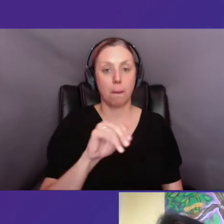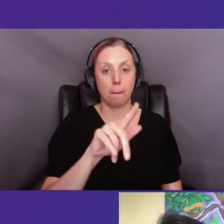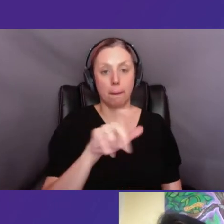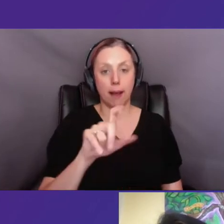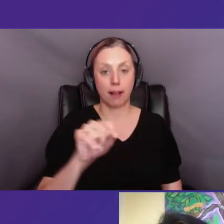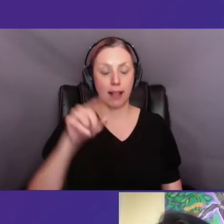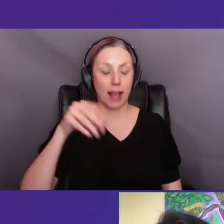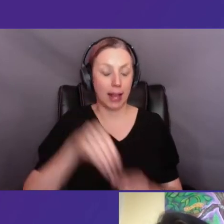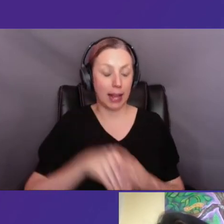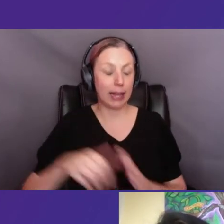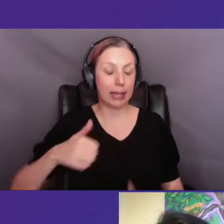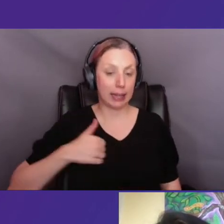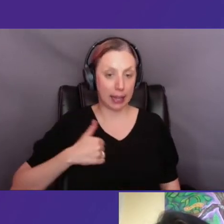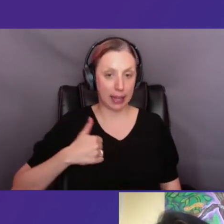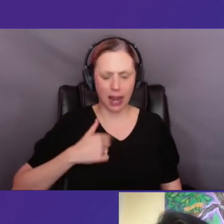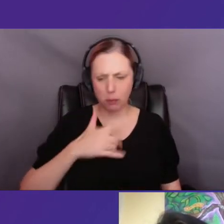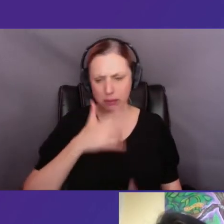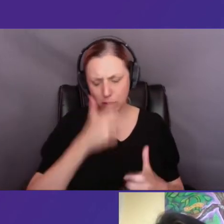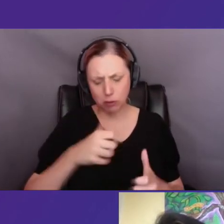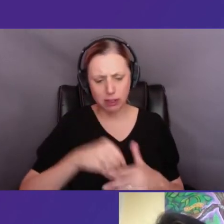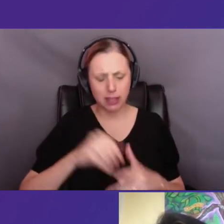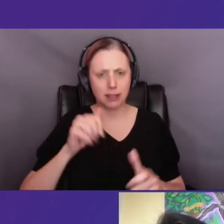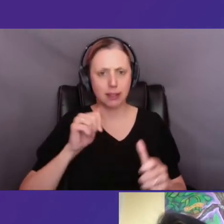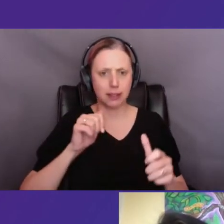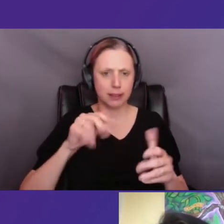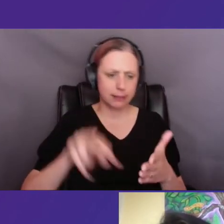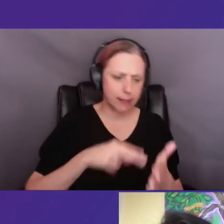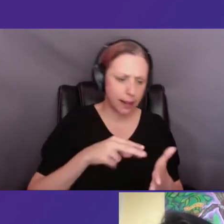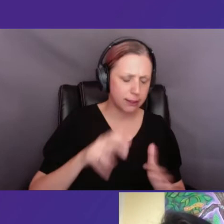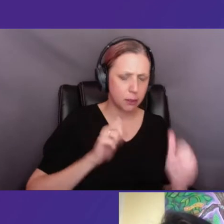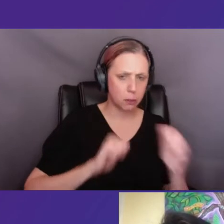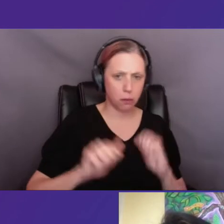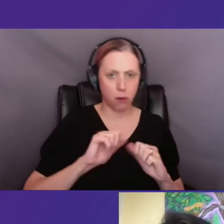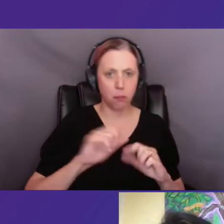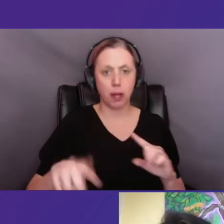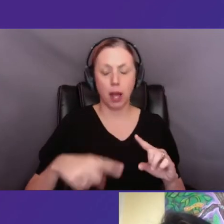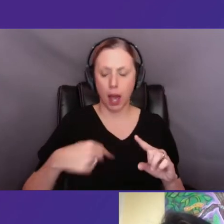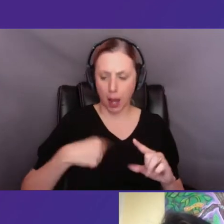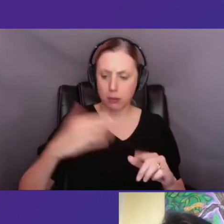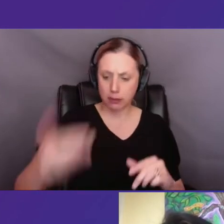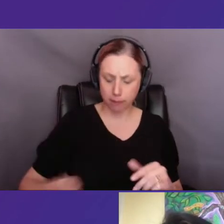And when I got to New York, I was invited to come to New York